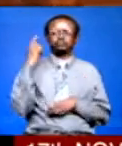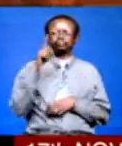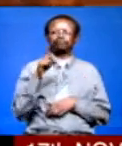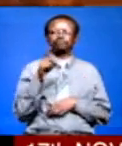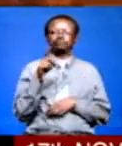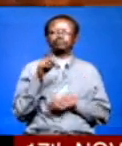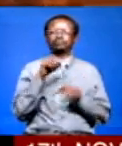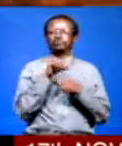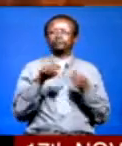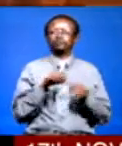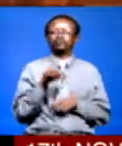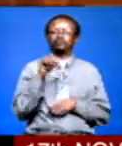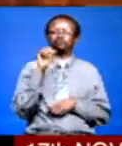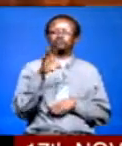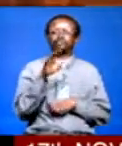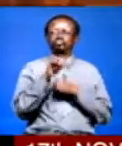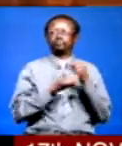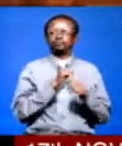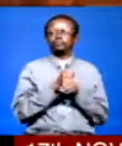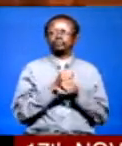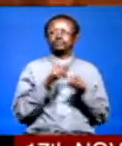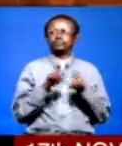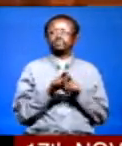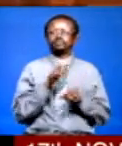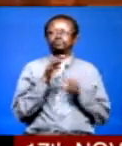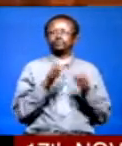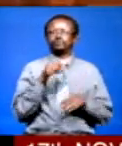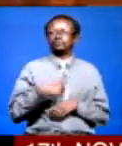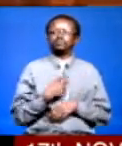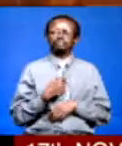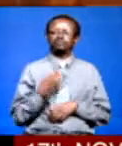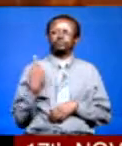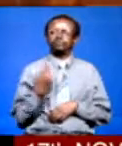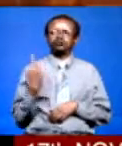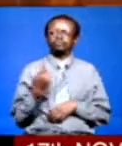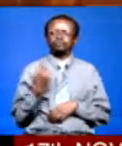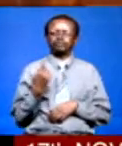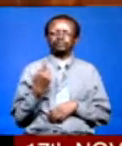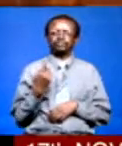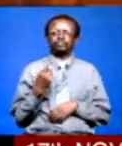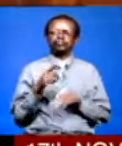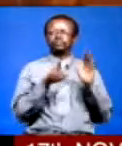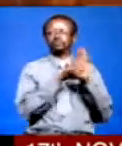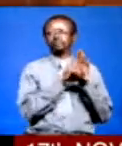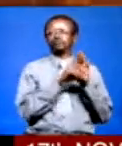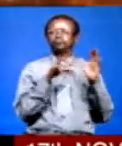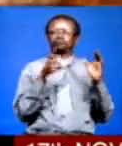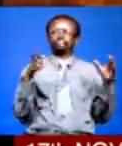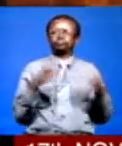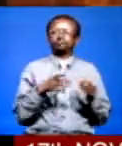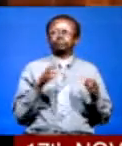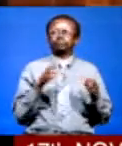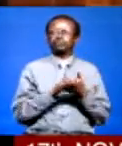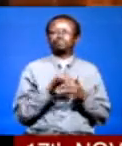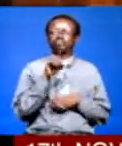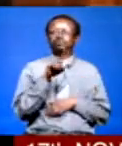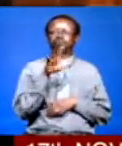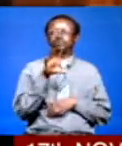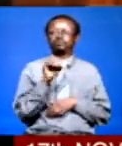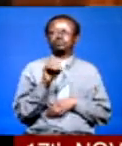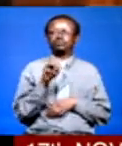5 years, so that even if I was the only law firm paid for defending cases, that would have been 150 million shillings. Mr.